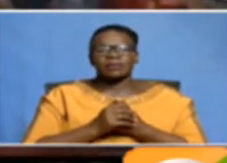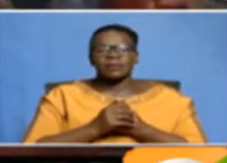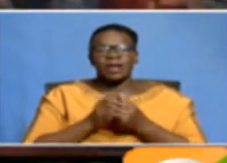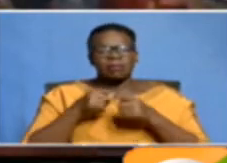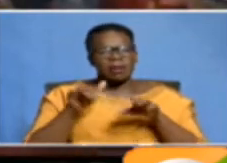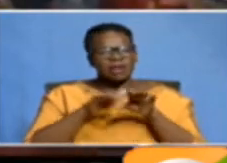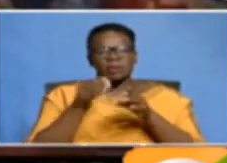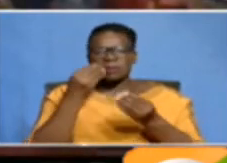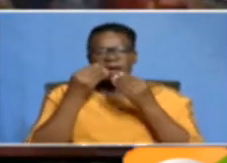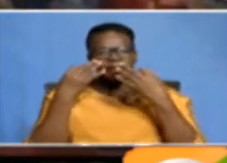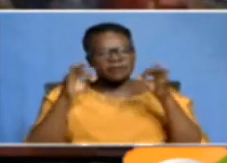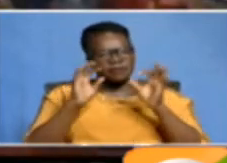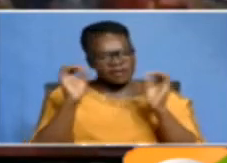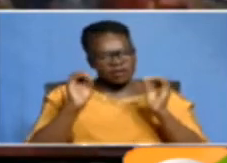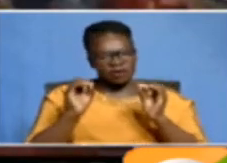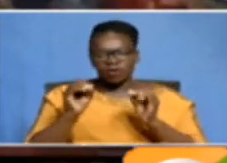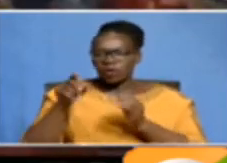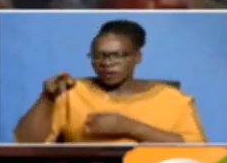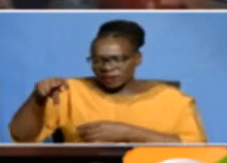for free, they pay.